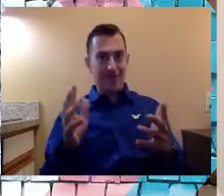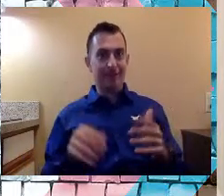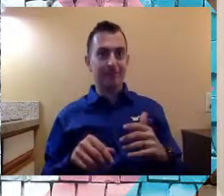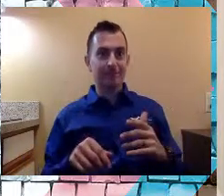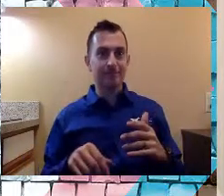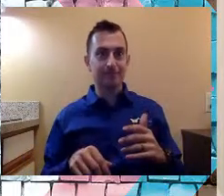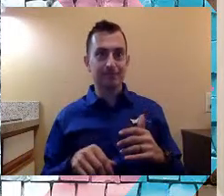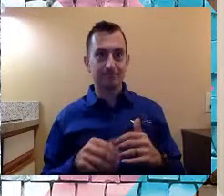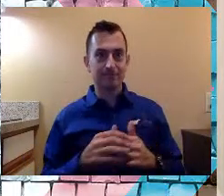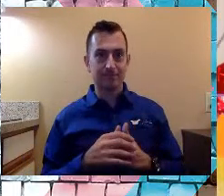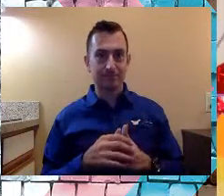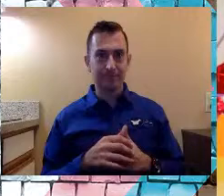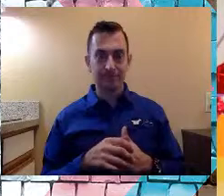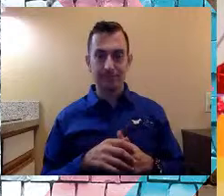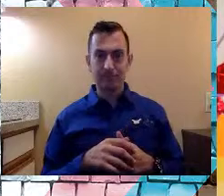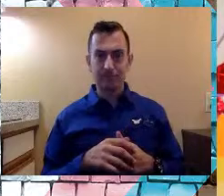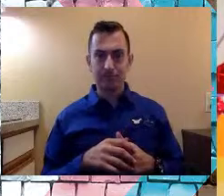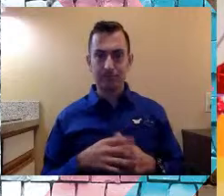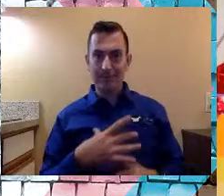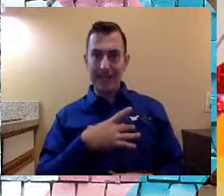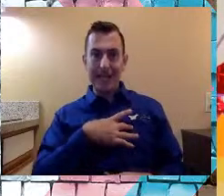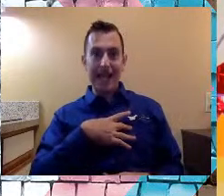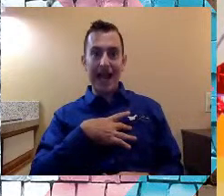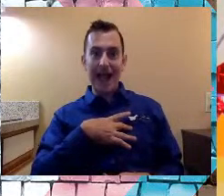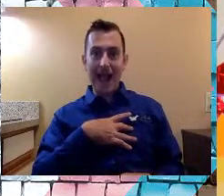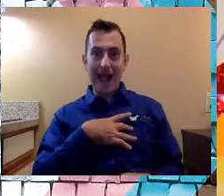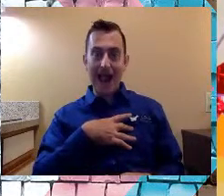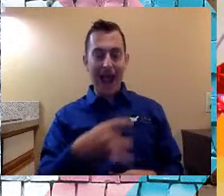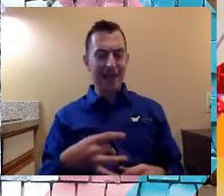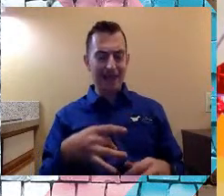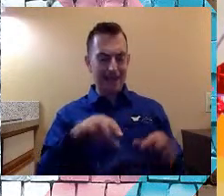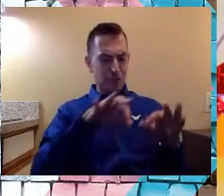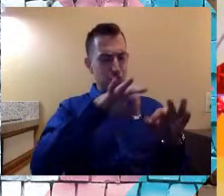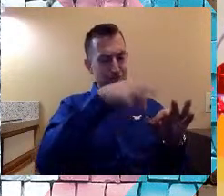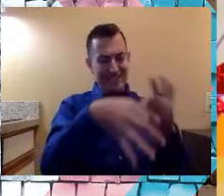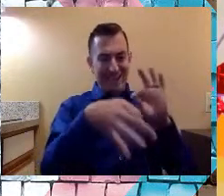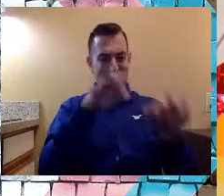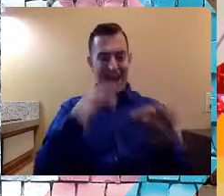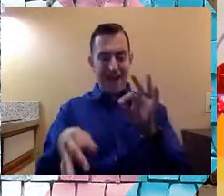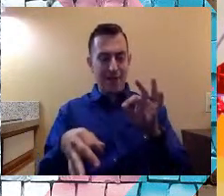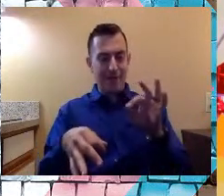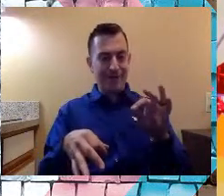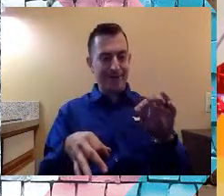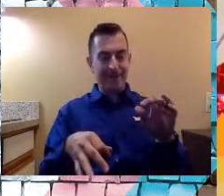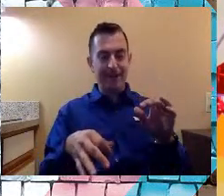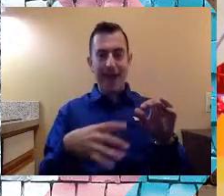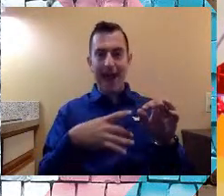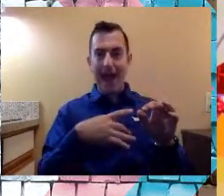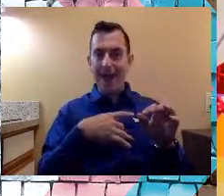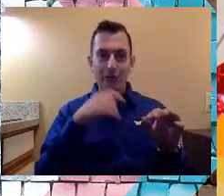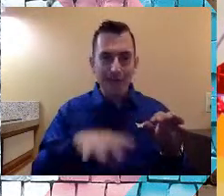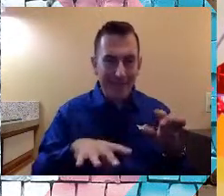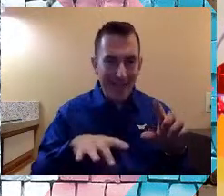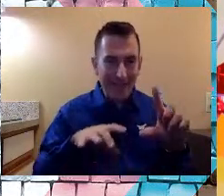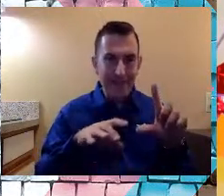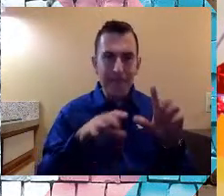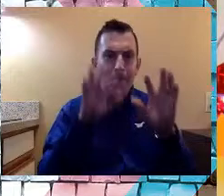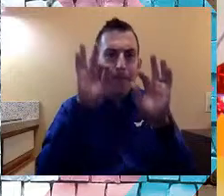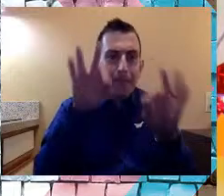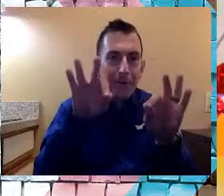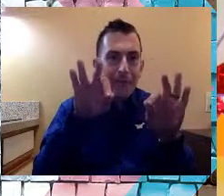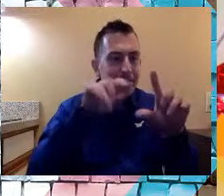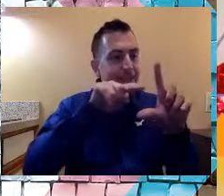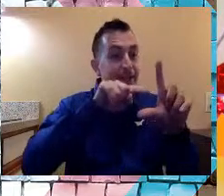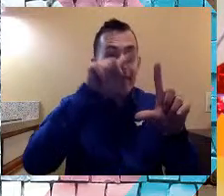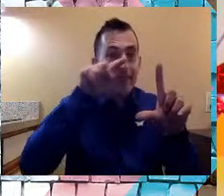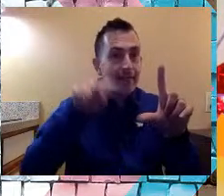And I like to tear it because I like the jaggedy edges. I think they look cool. But